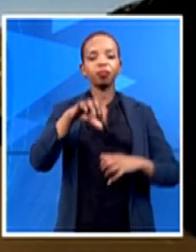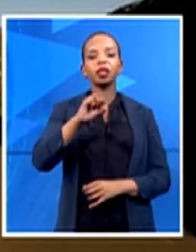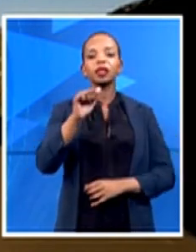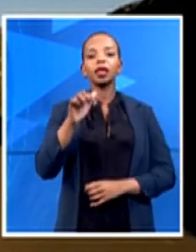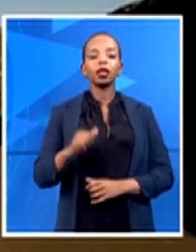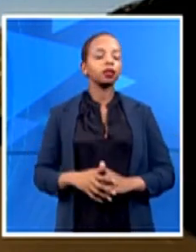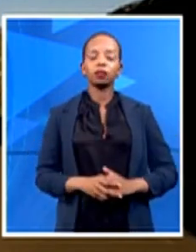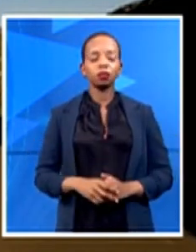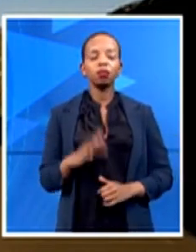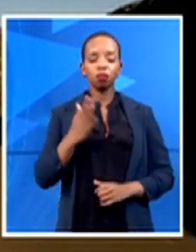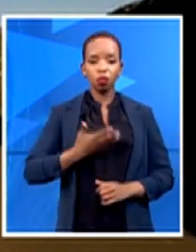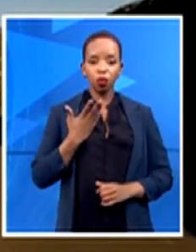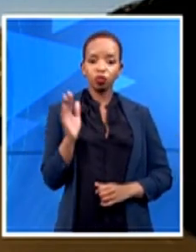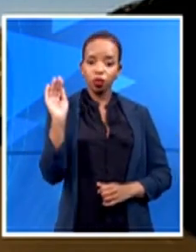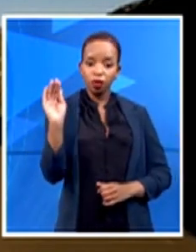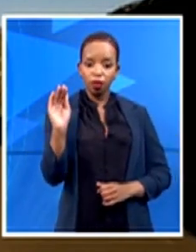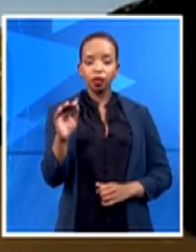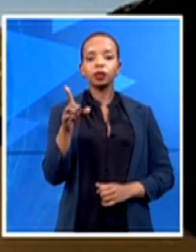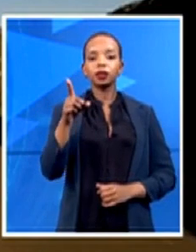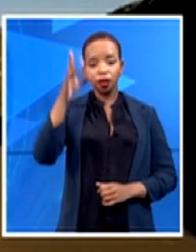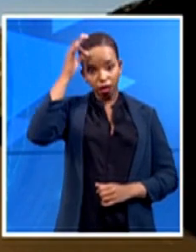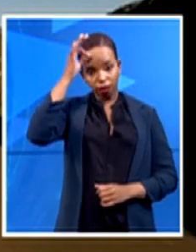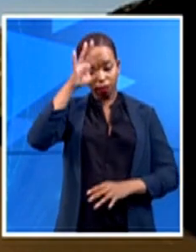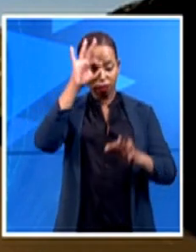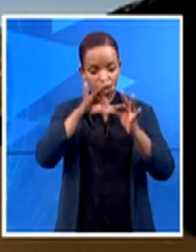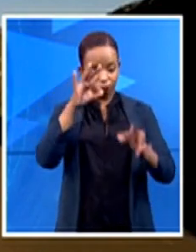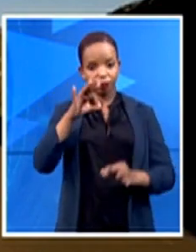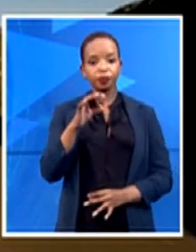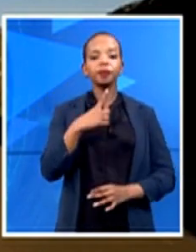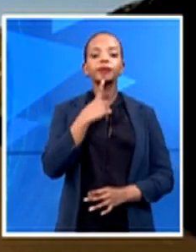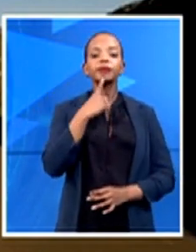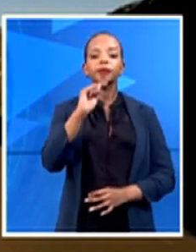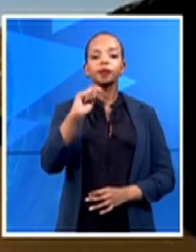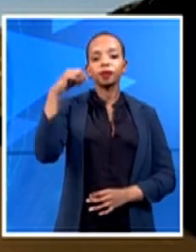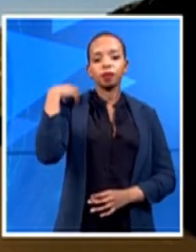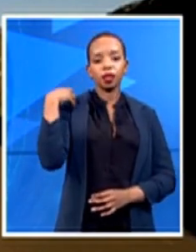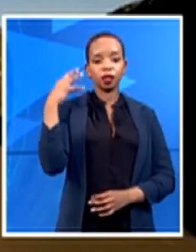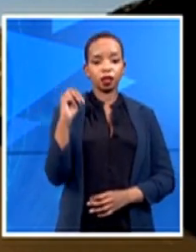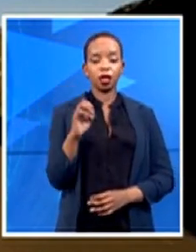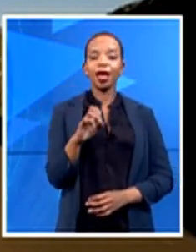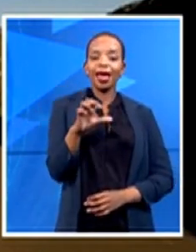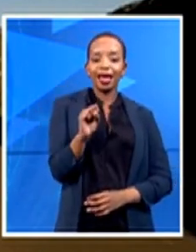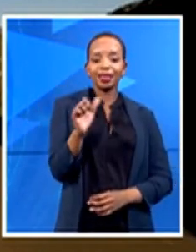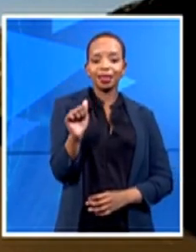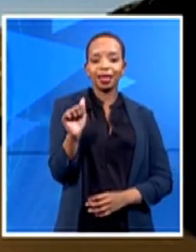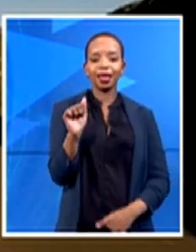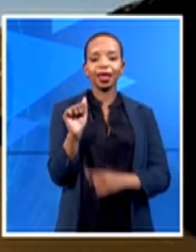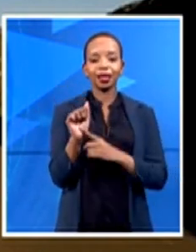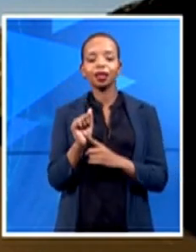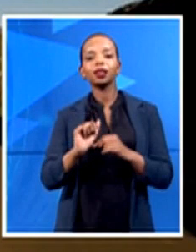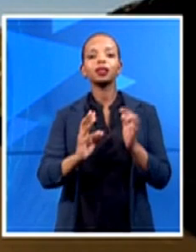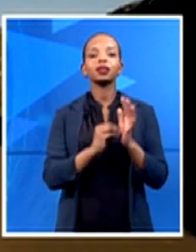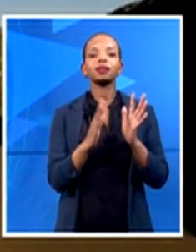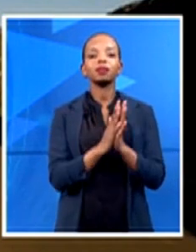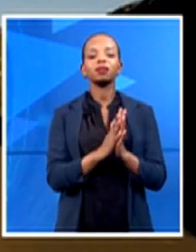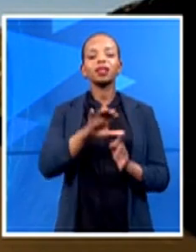Minister Mboweni, that SAA is actually covered by the South African Airways Act, and as